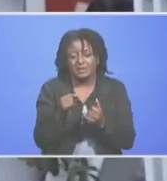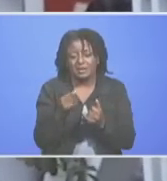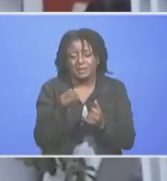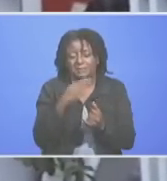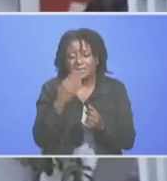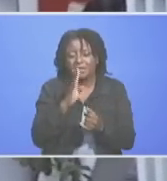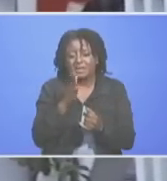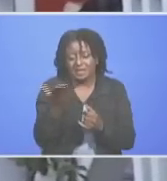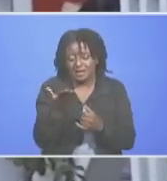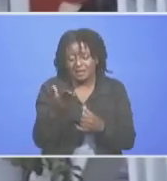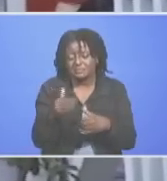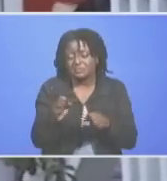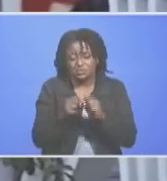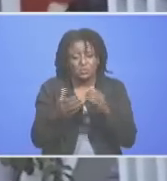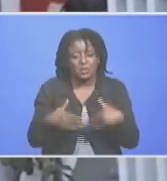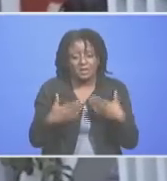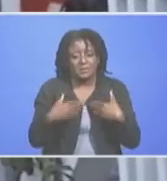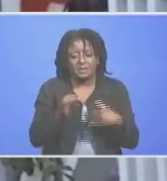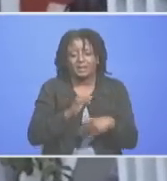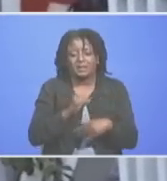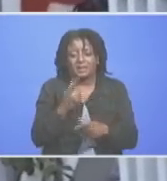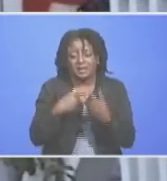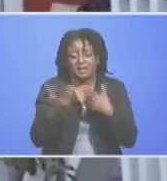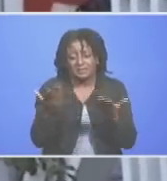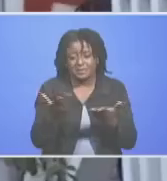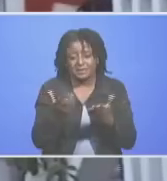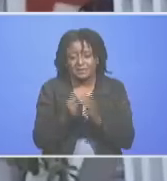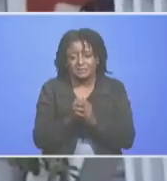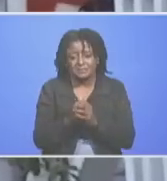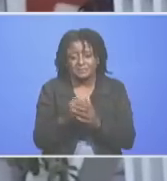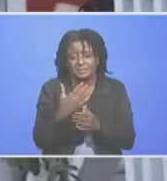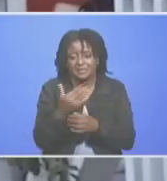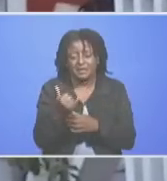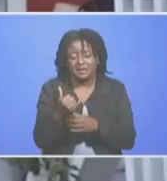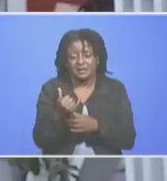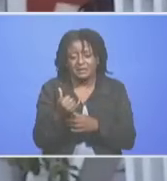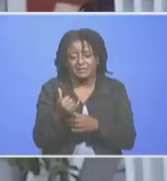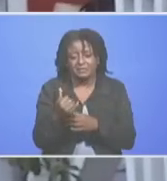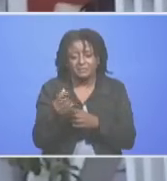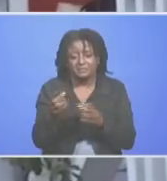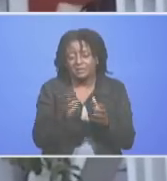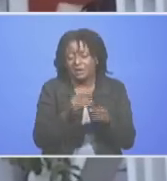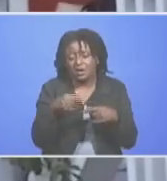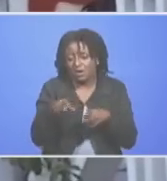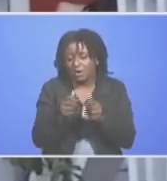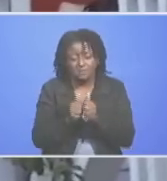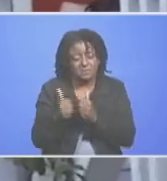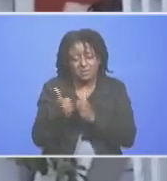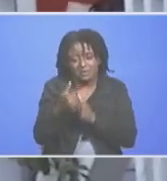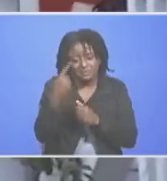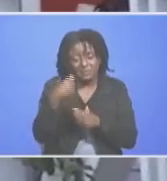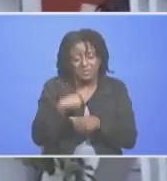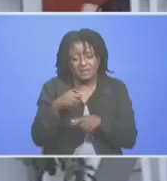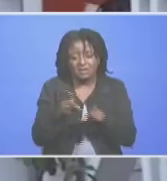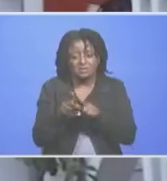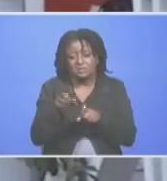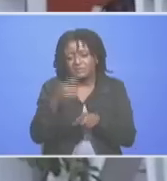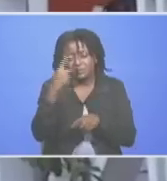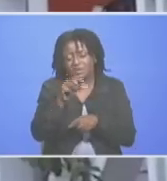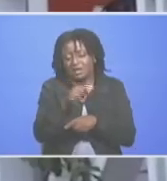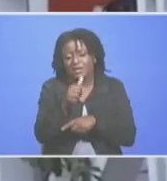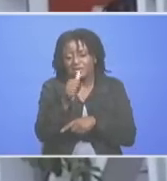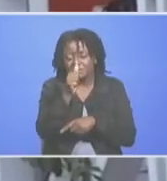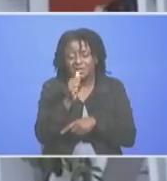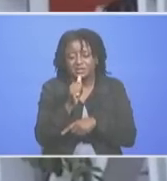so happy that I came here, and they've bent over backwards for me, and of course the other patients as well.